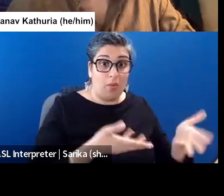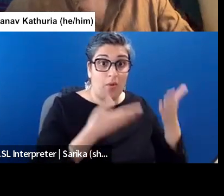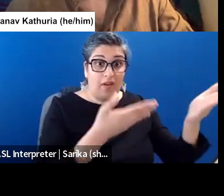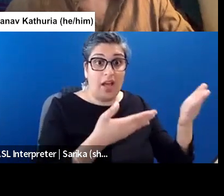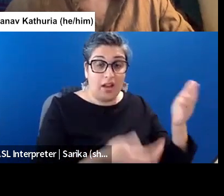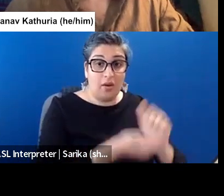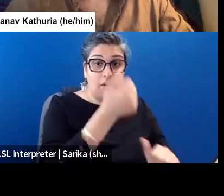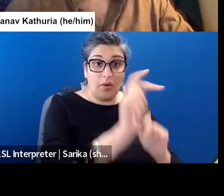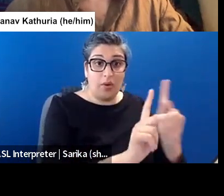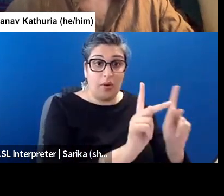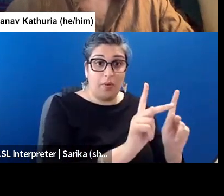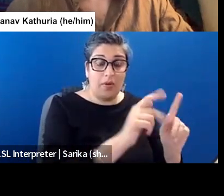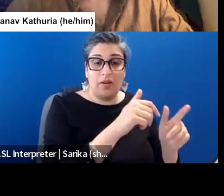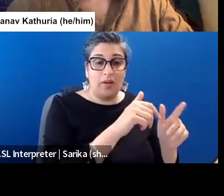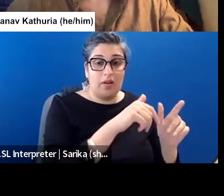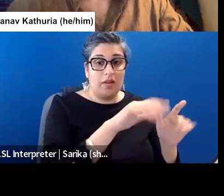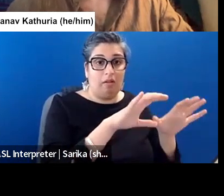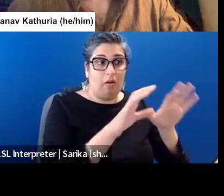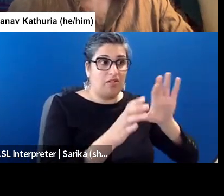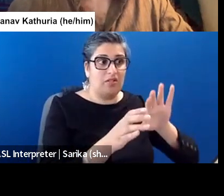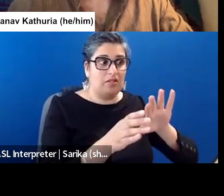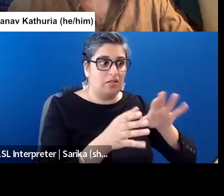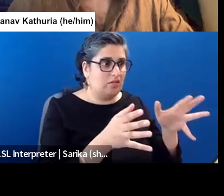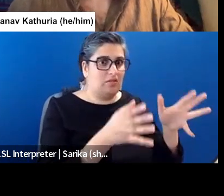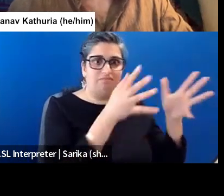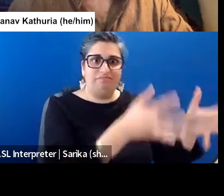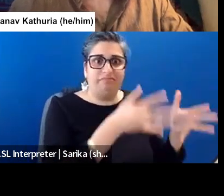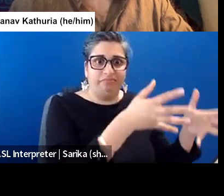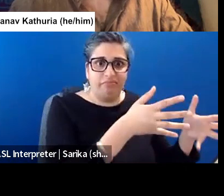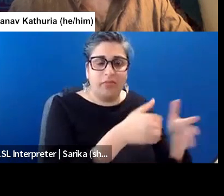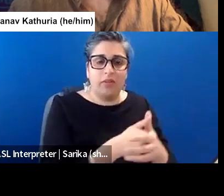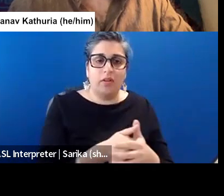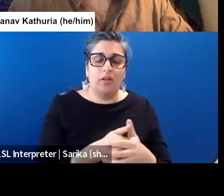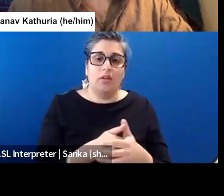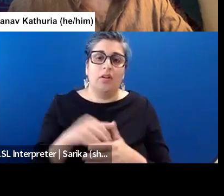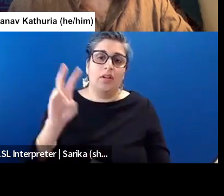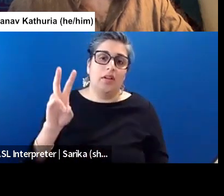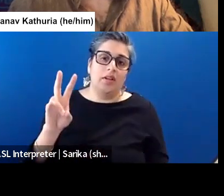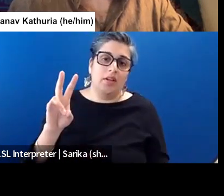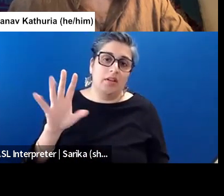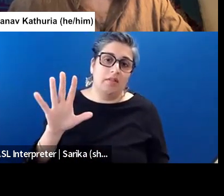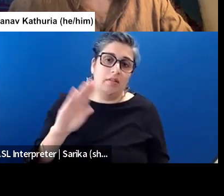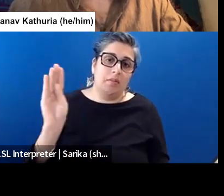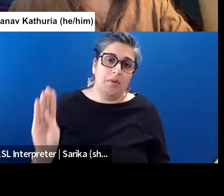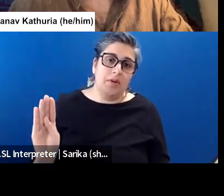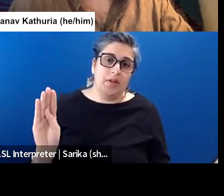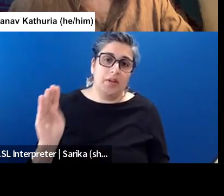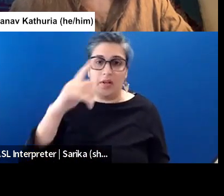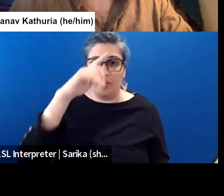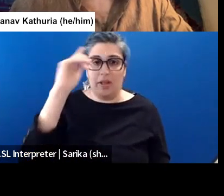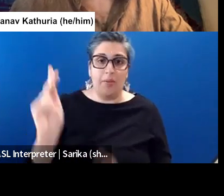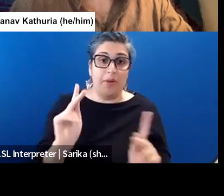those people, were completely left out. And what it effectuated was 75% Black